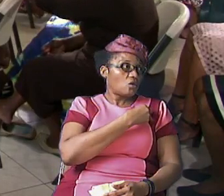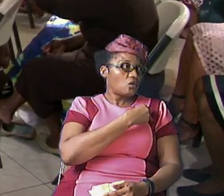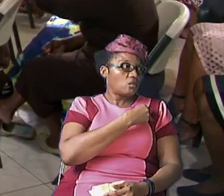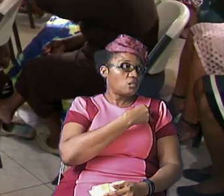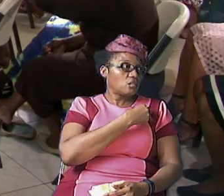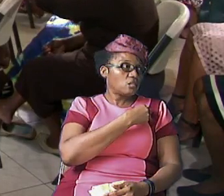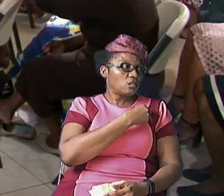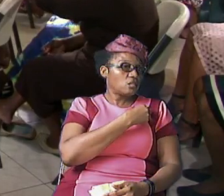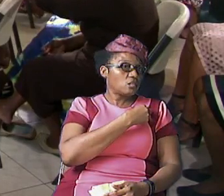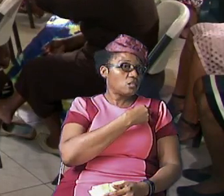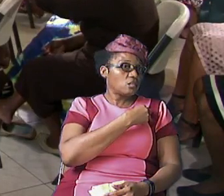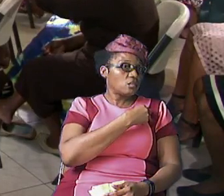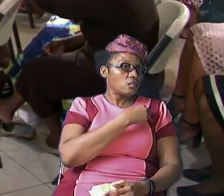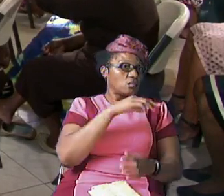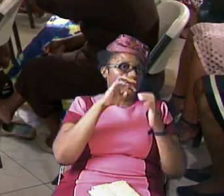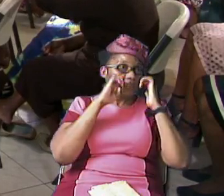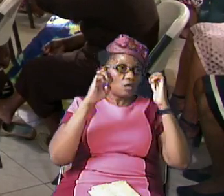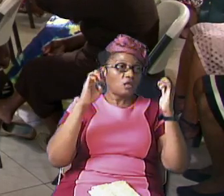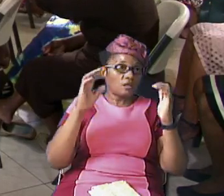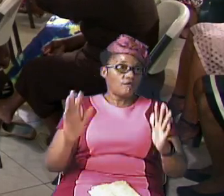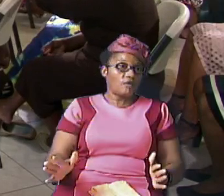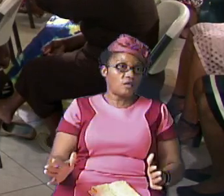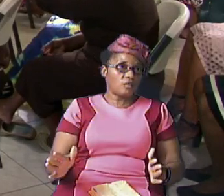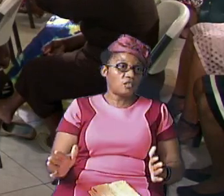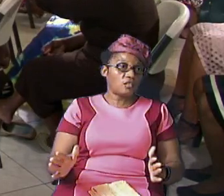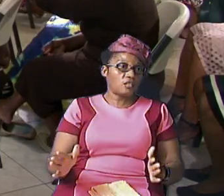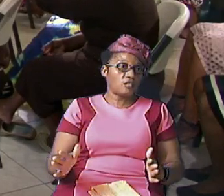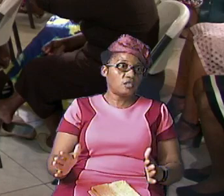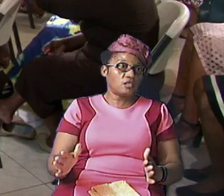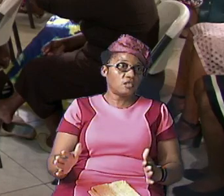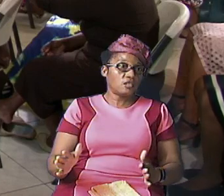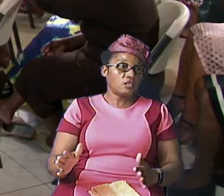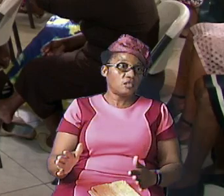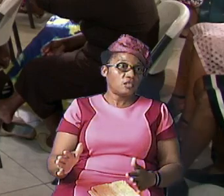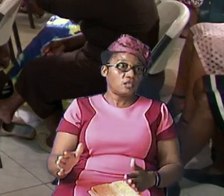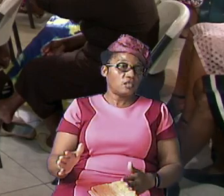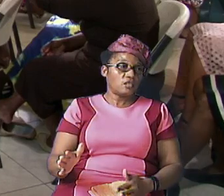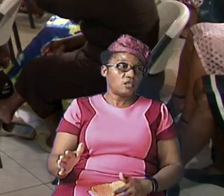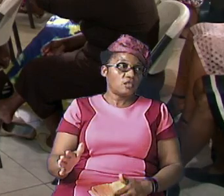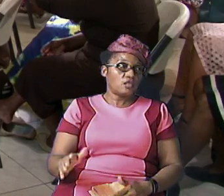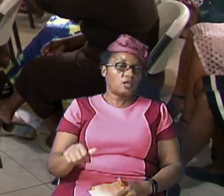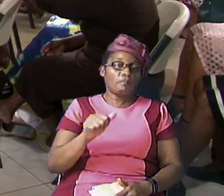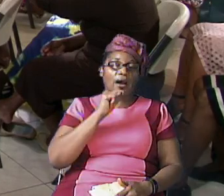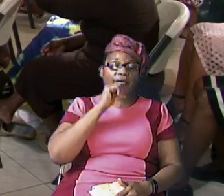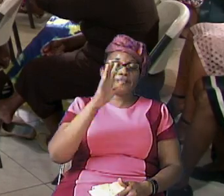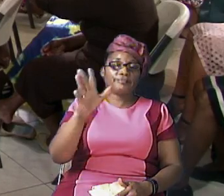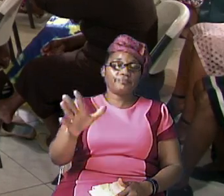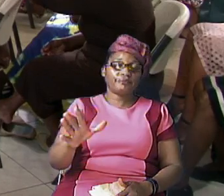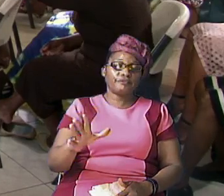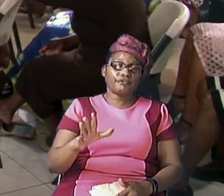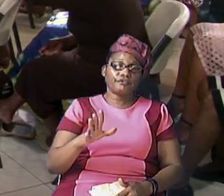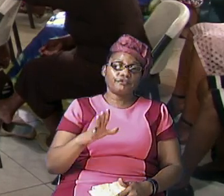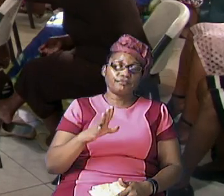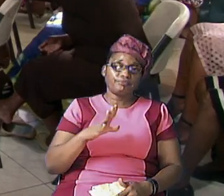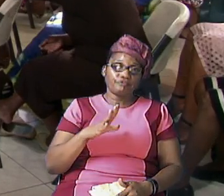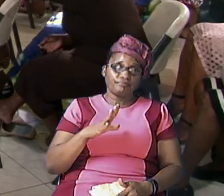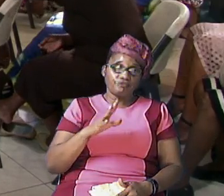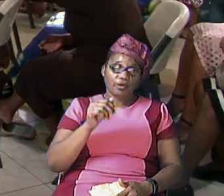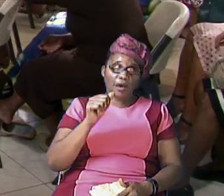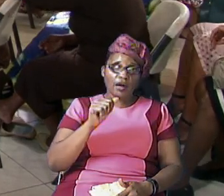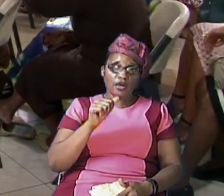Evangelist Esmin Fleming, amen, from the Emmanuel Apostolic in Florida,